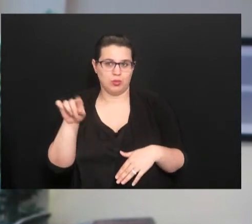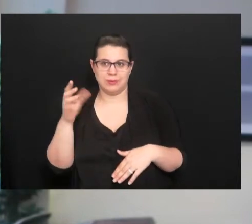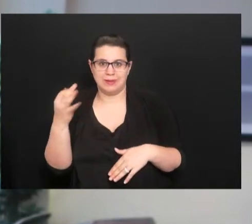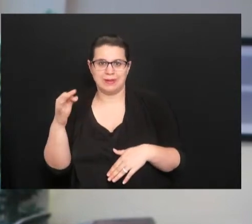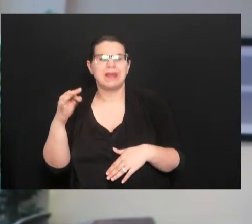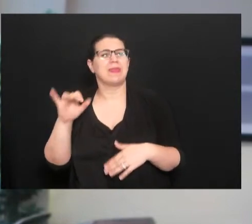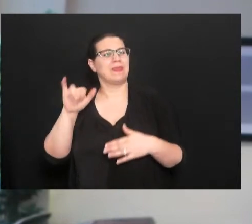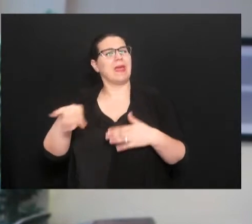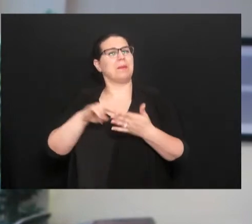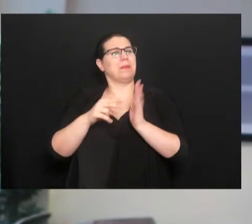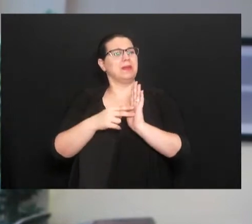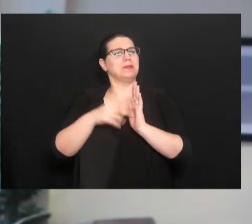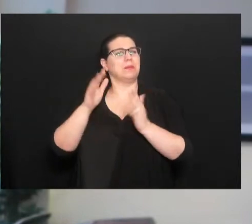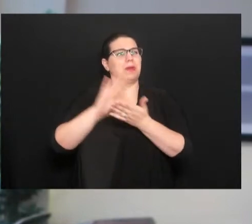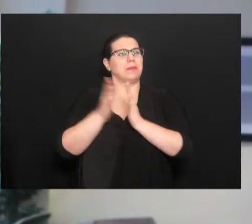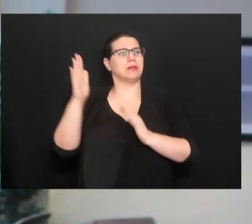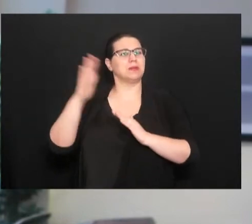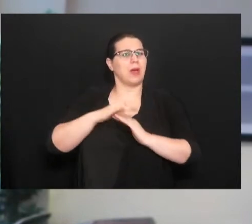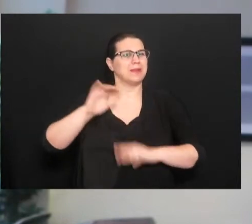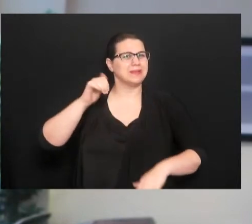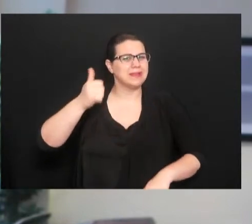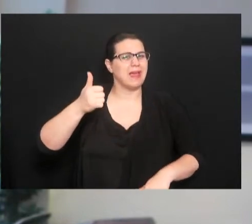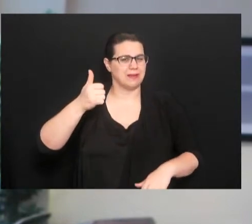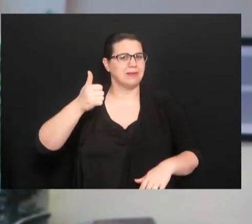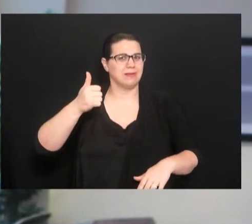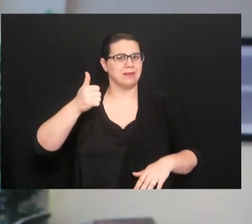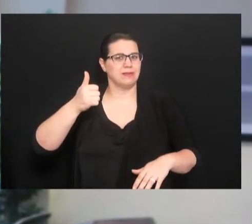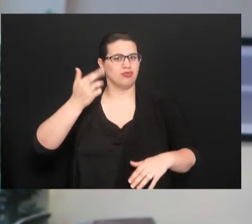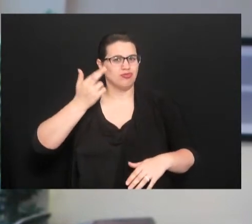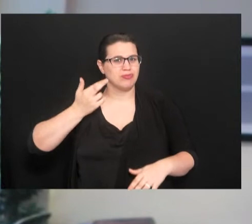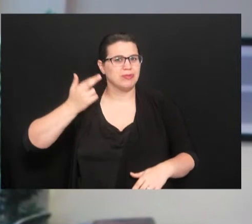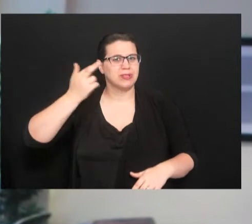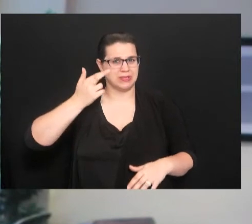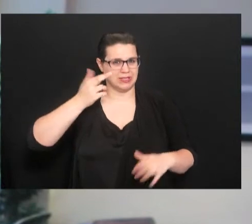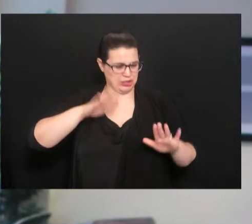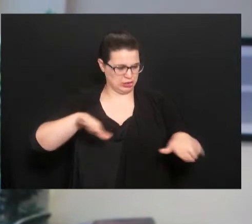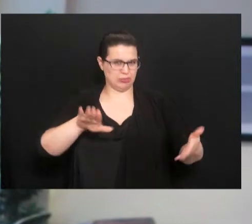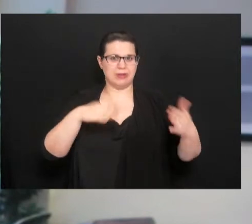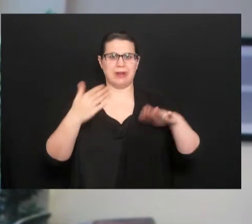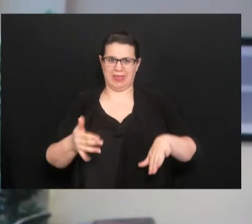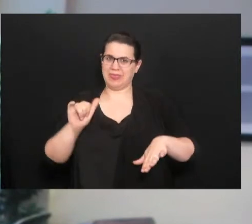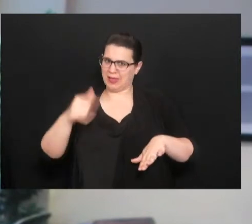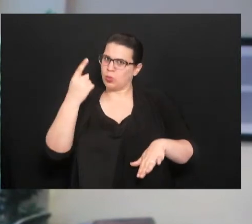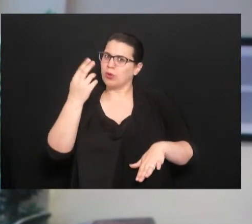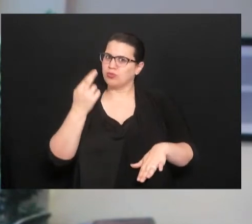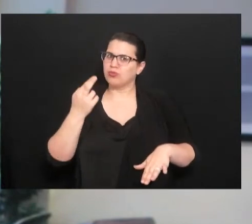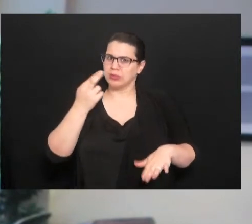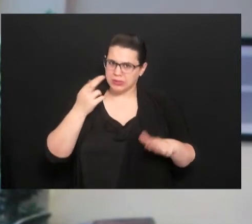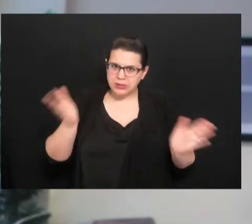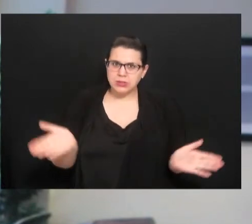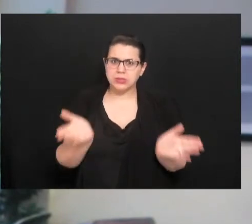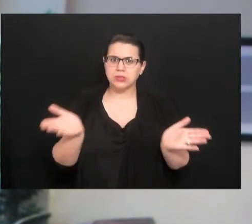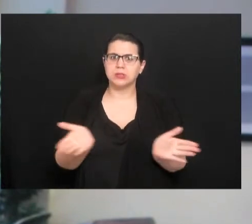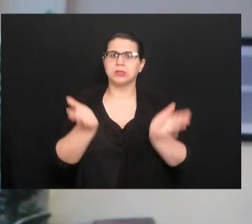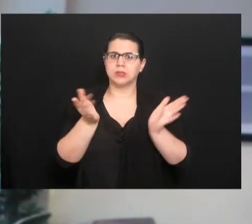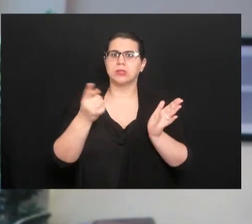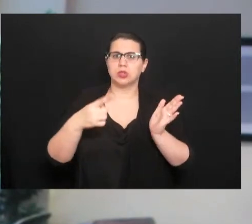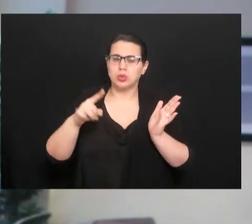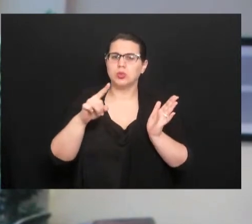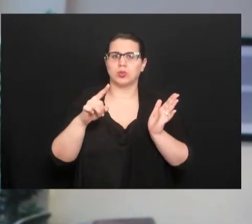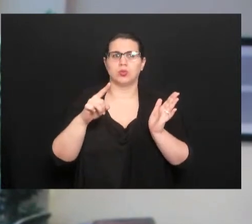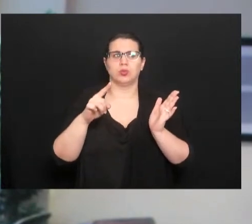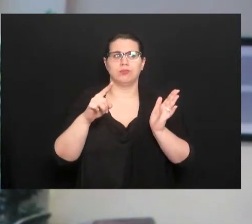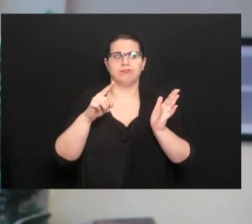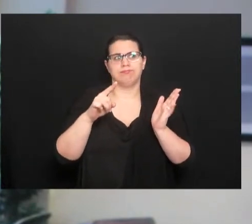So this is an important debate and consideration to advance even further the ability